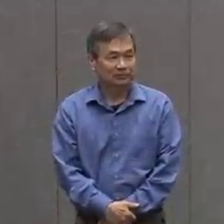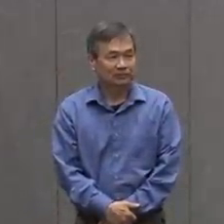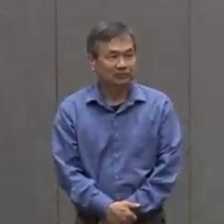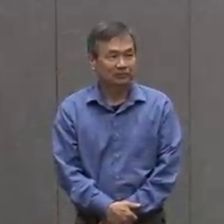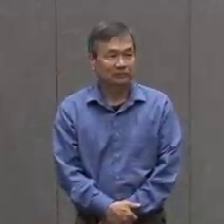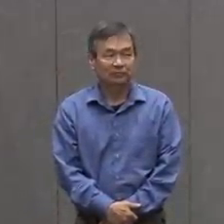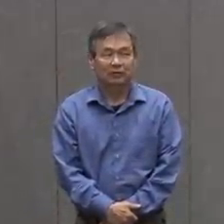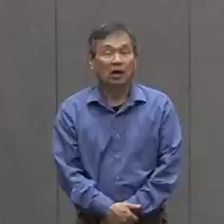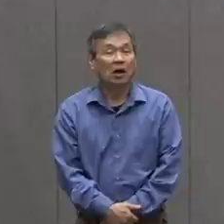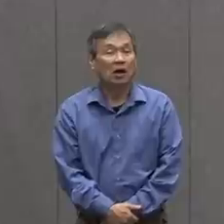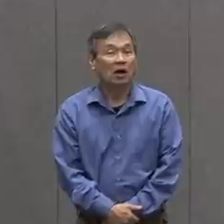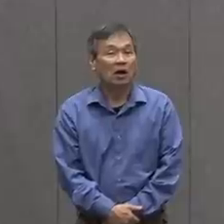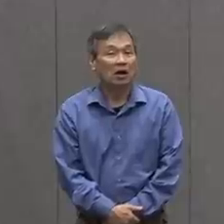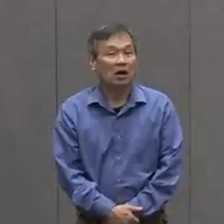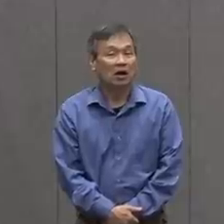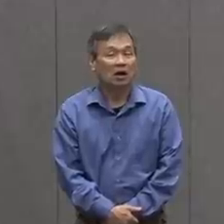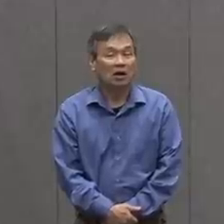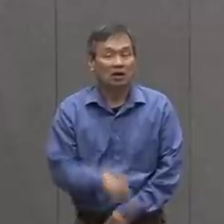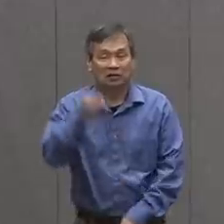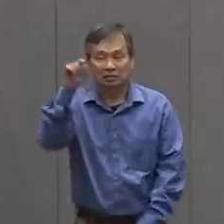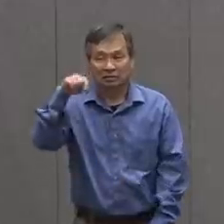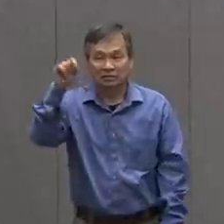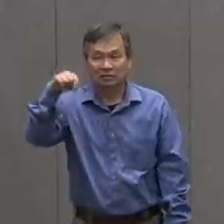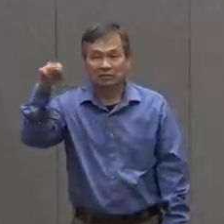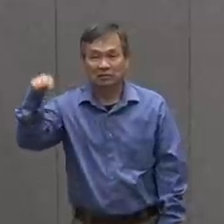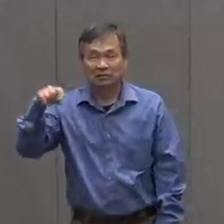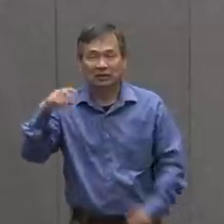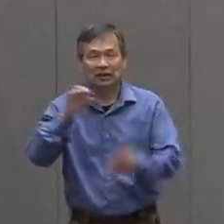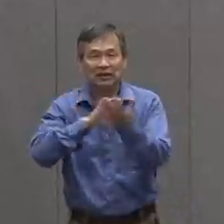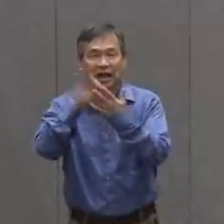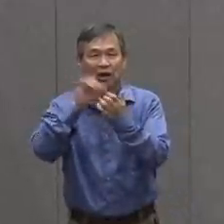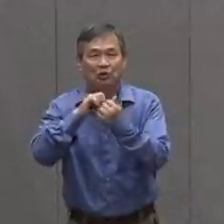We have some tally marks here. Count them with me.